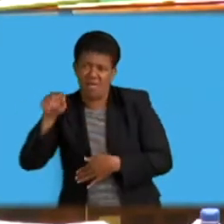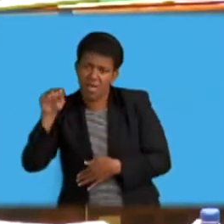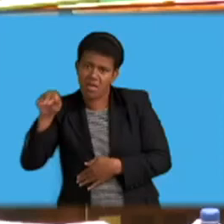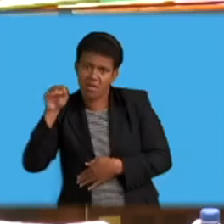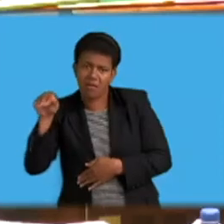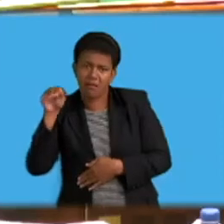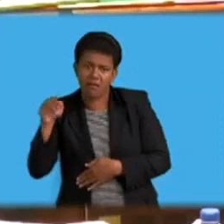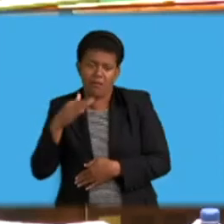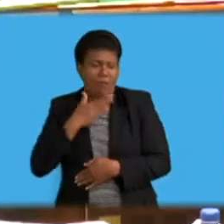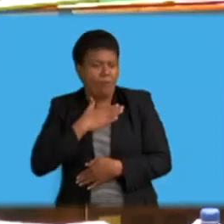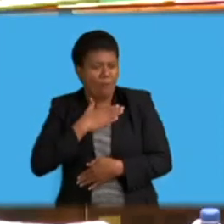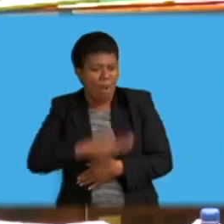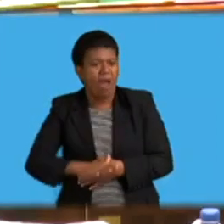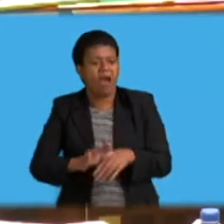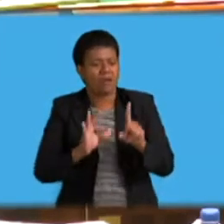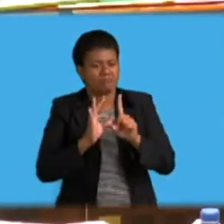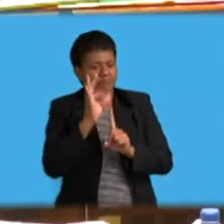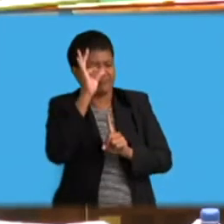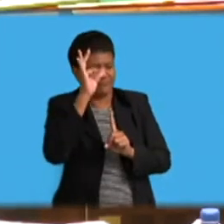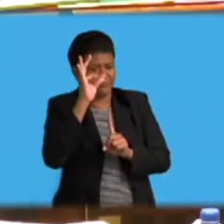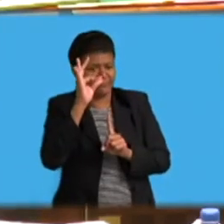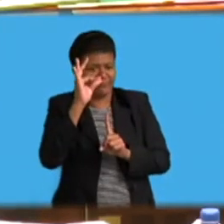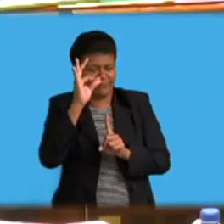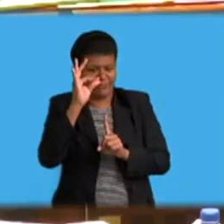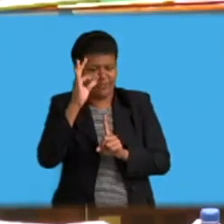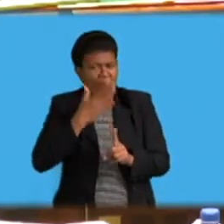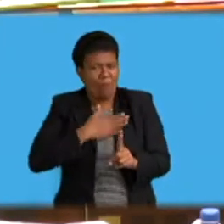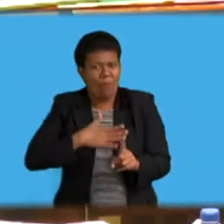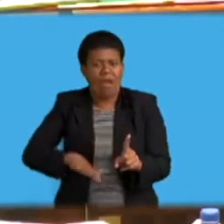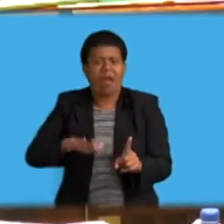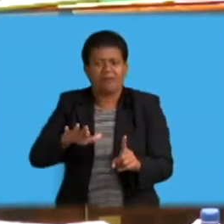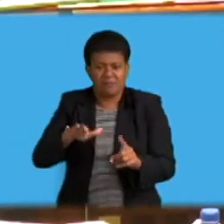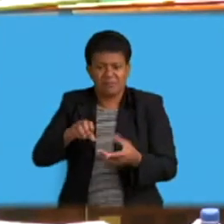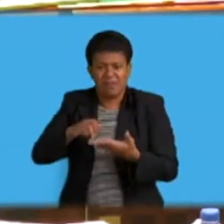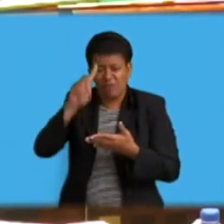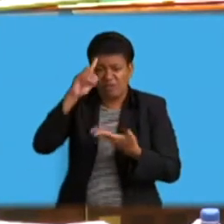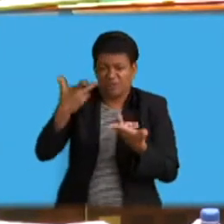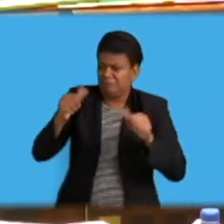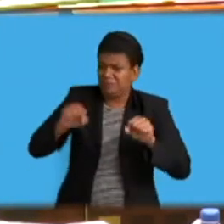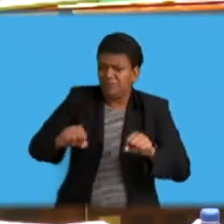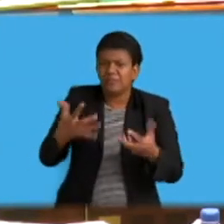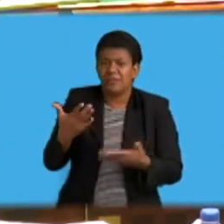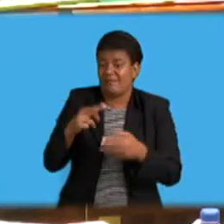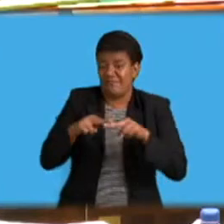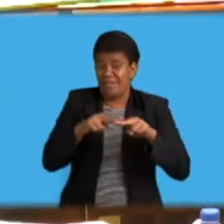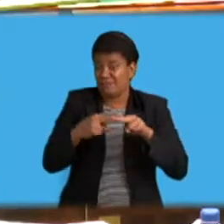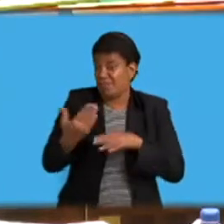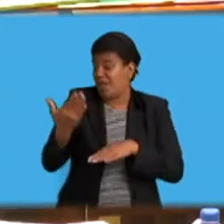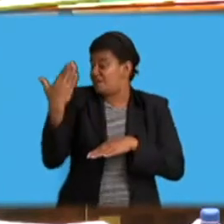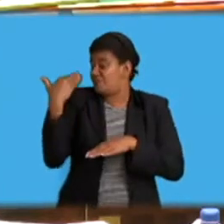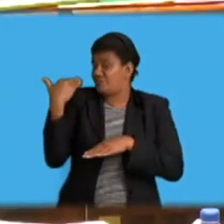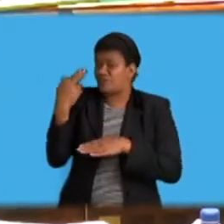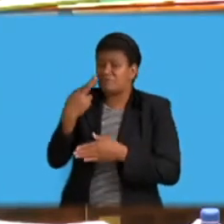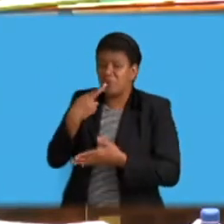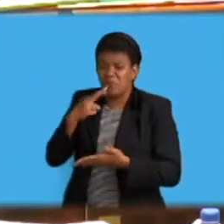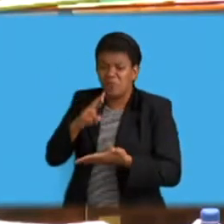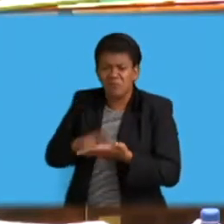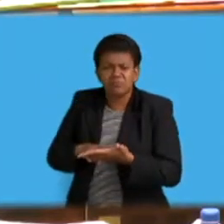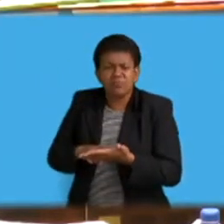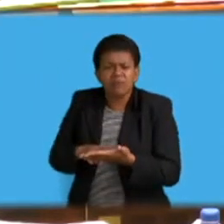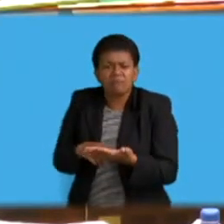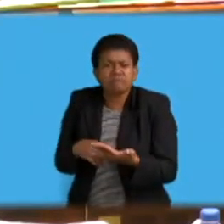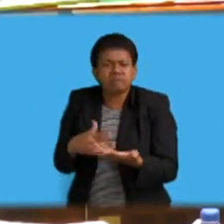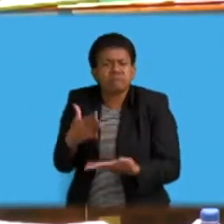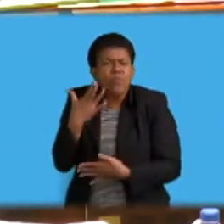Fiji within a year or less. The last Education Commission report was produced in 1999. We stand by that call. It is now